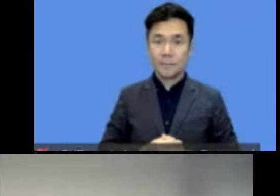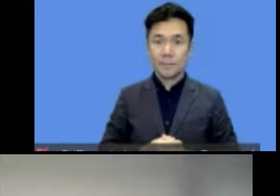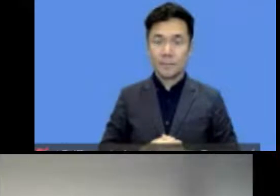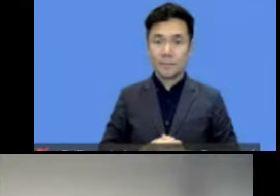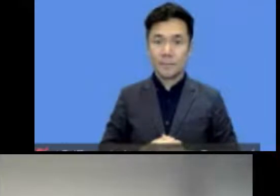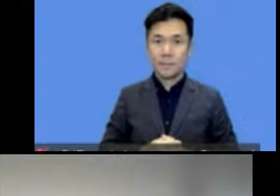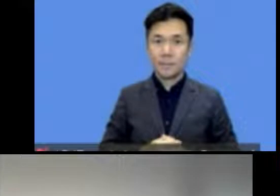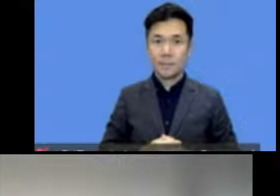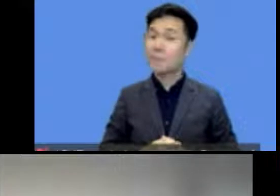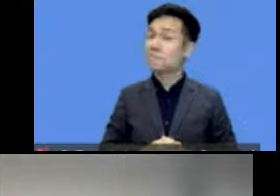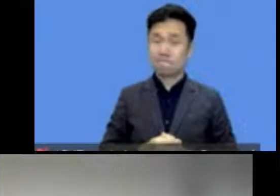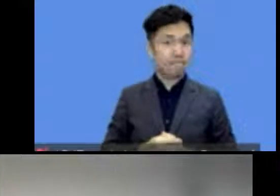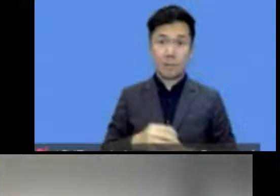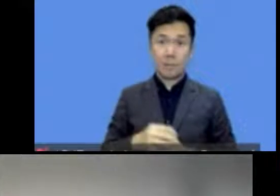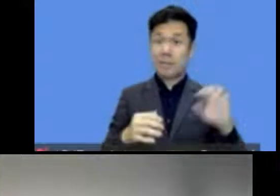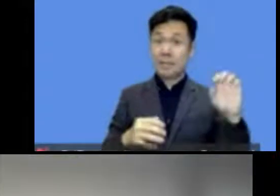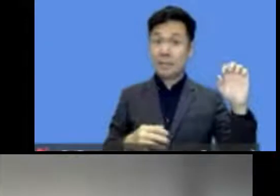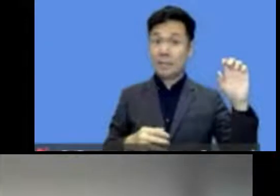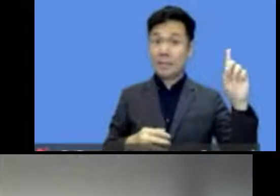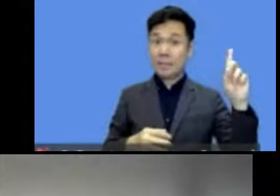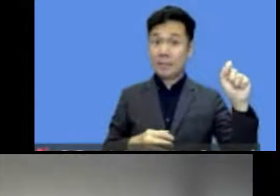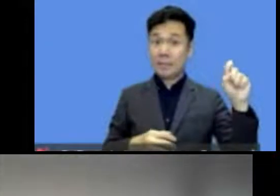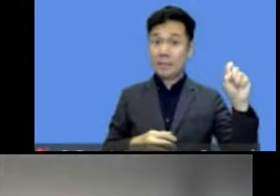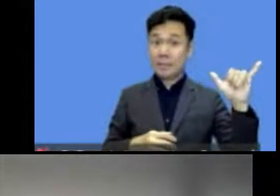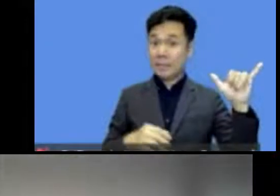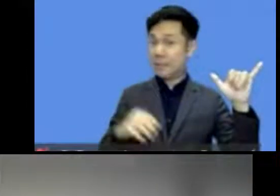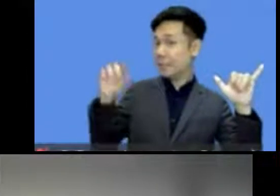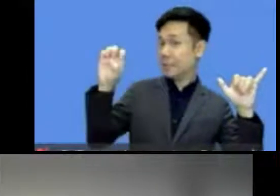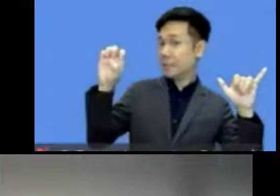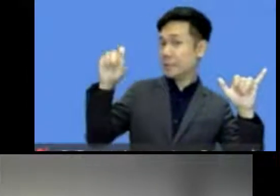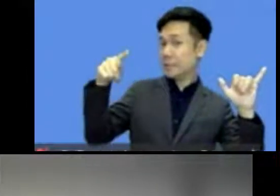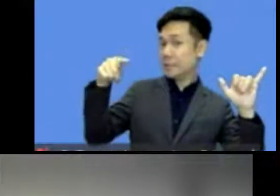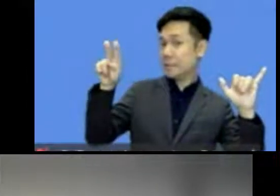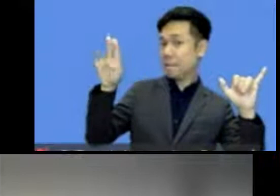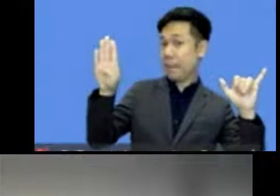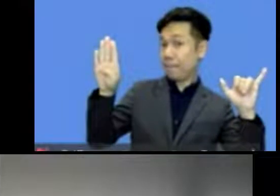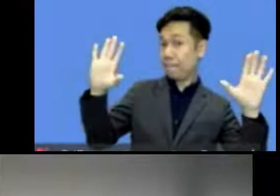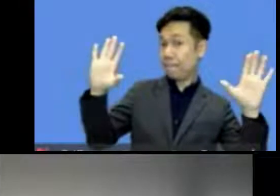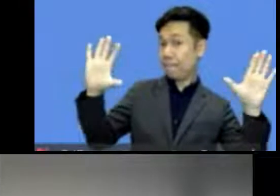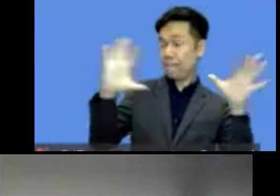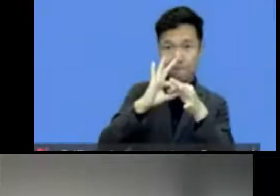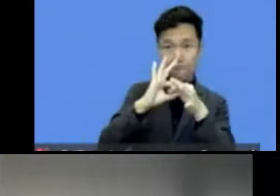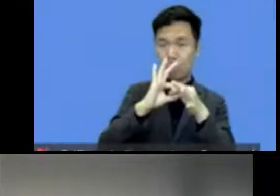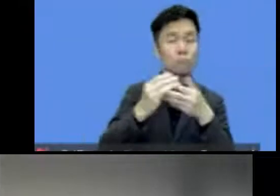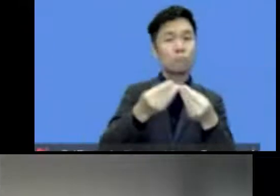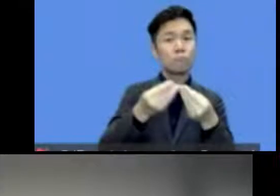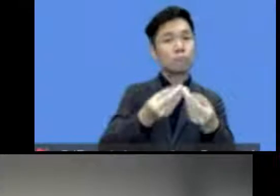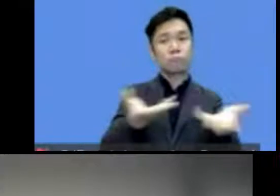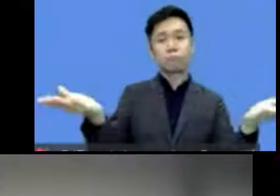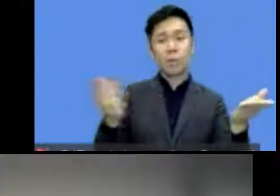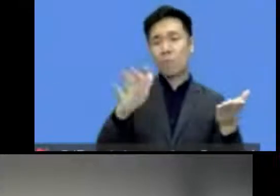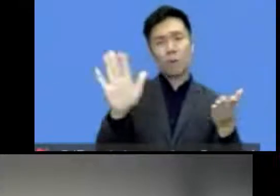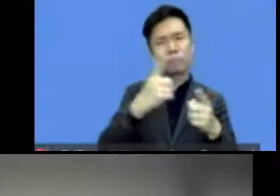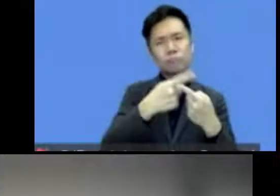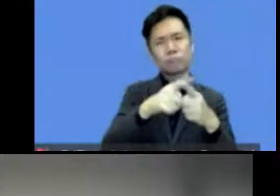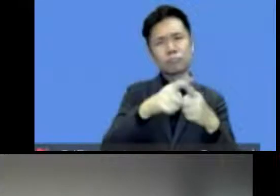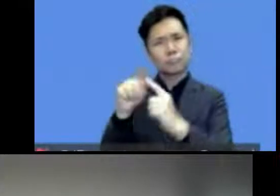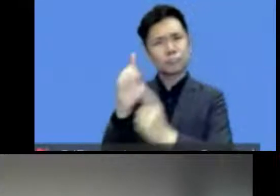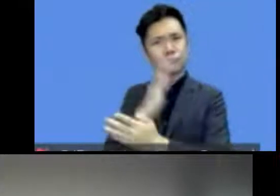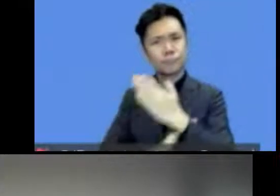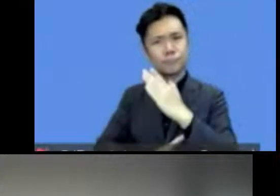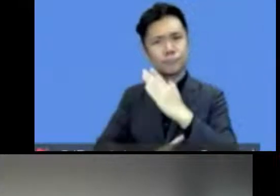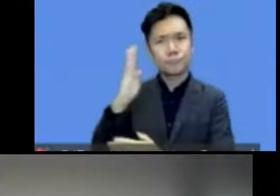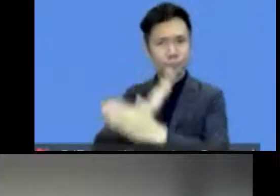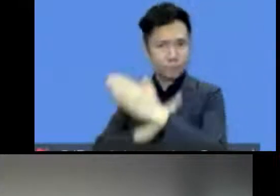exactly the same function of DAISY to meet the requirements of people with print disabilities.